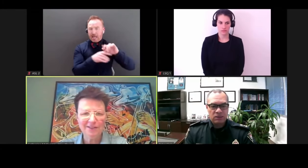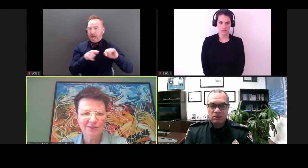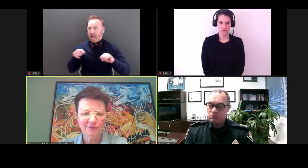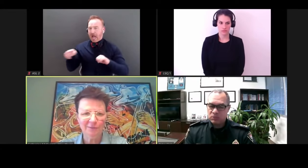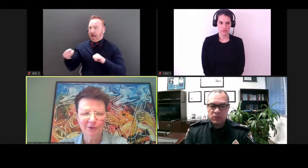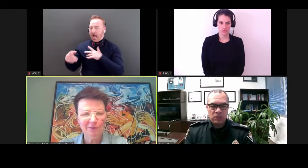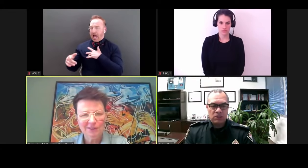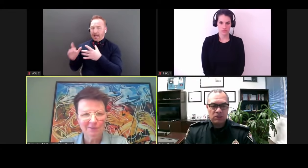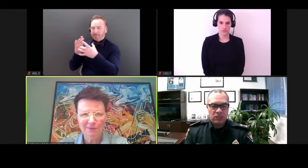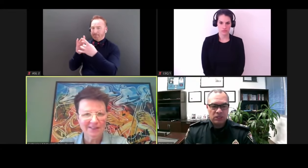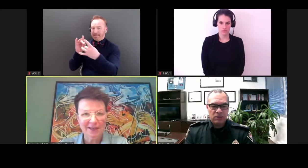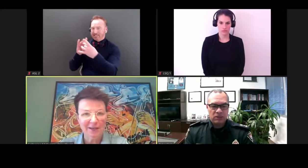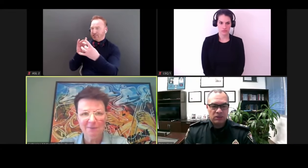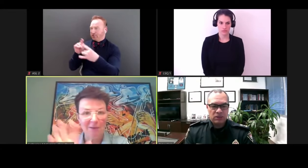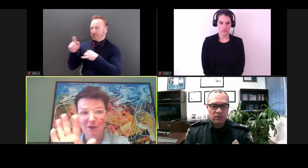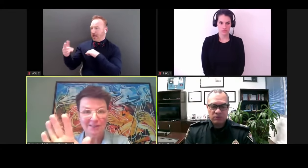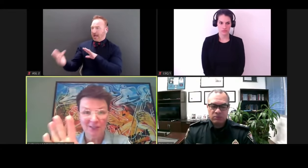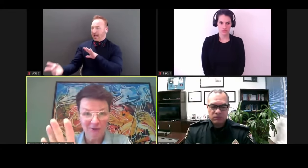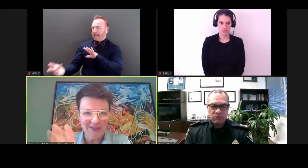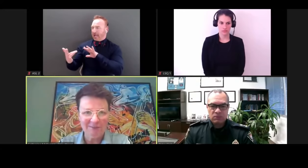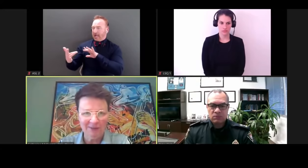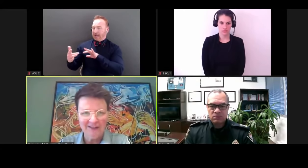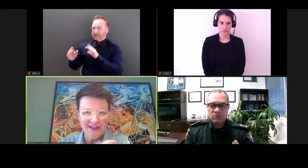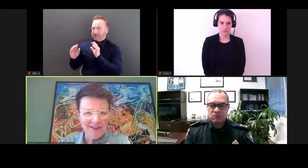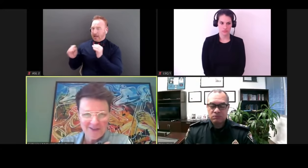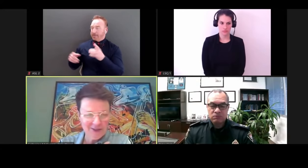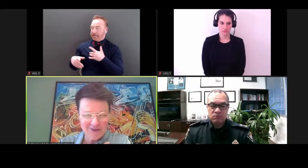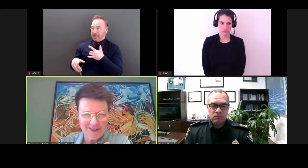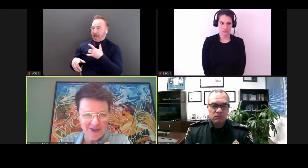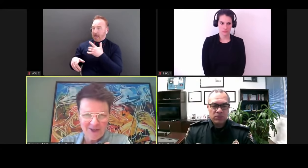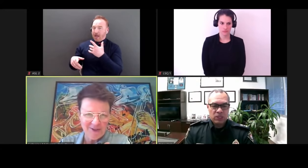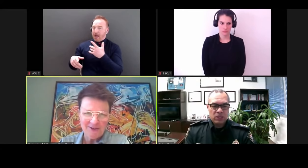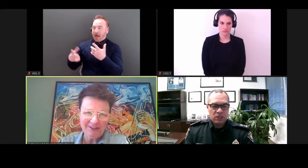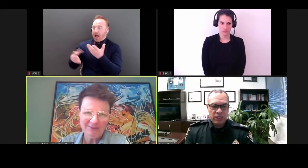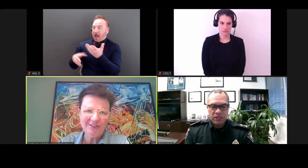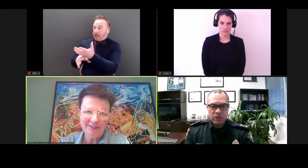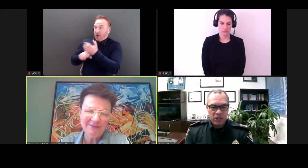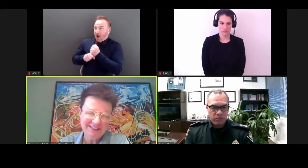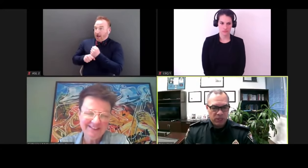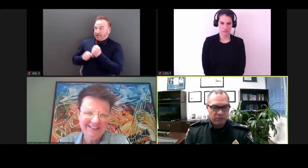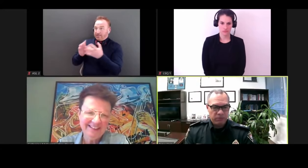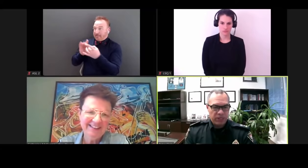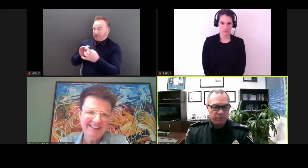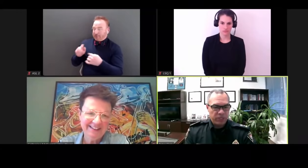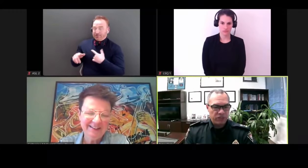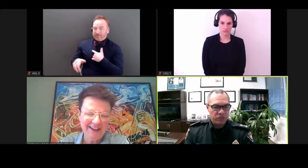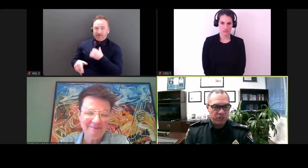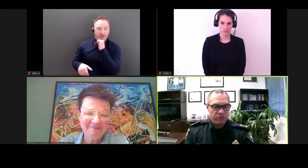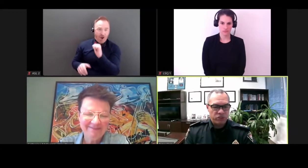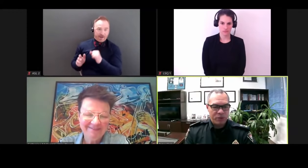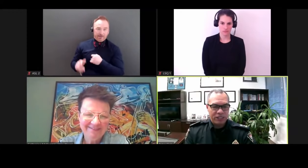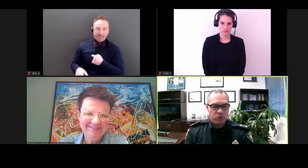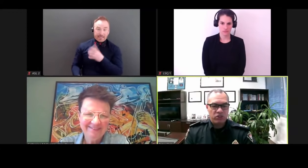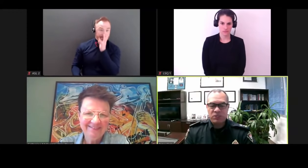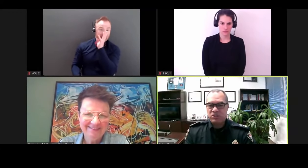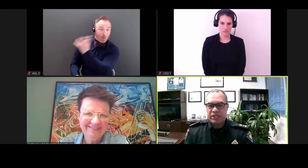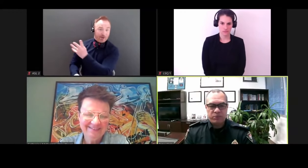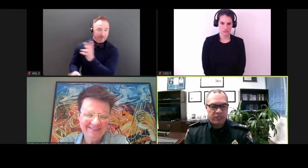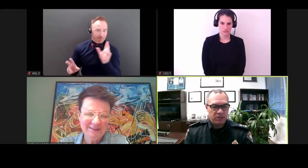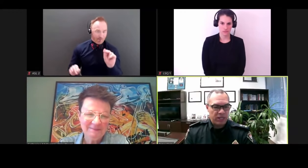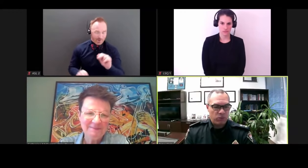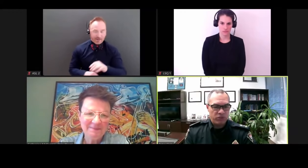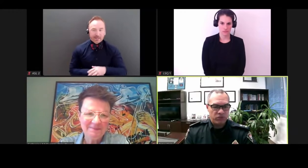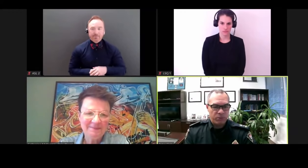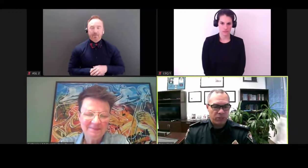a message from you. It must have been a mistake. But I'm not saying you didn't, but I just certainly did not ignore you, Chief. No, I certainly suspect it was a mistake,